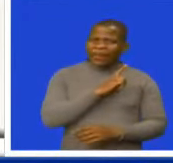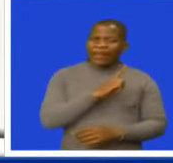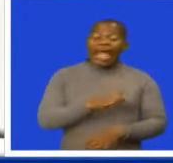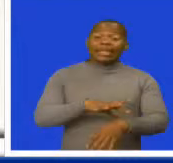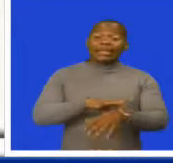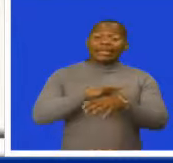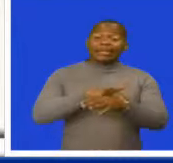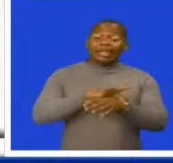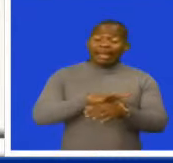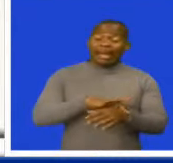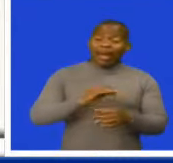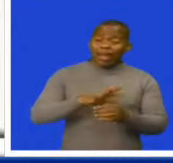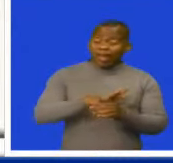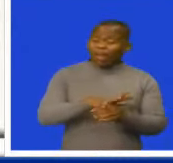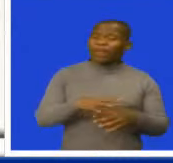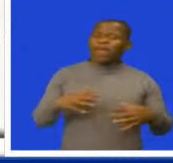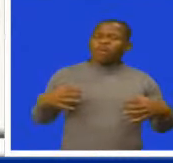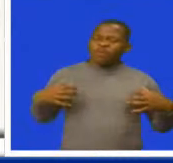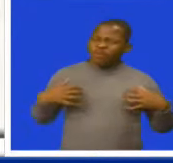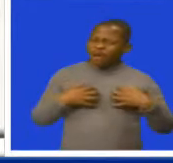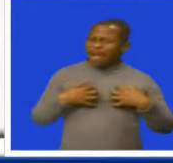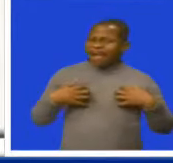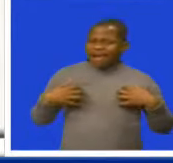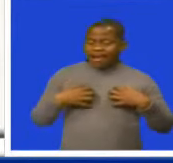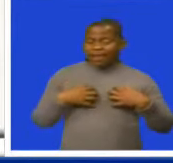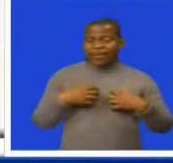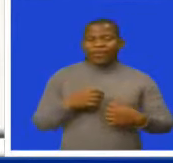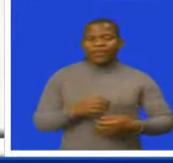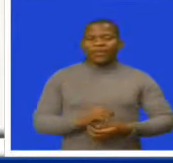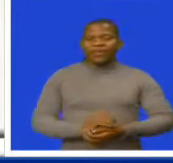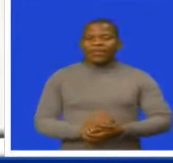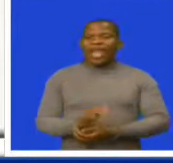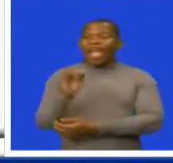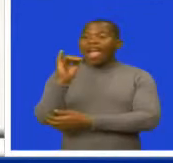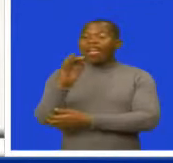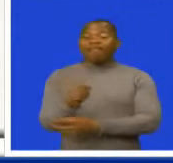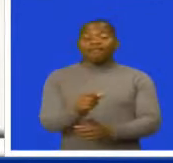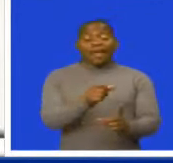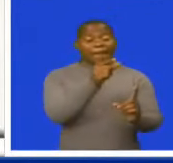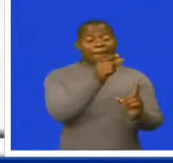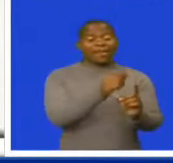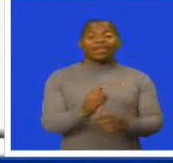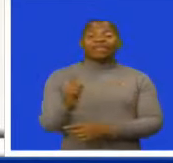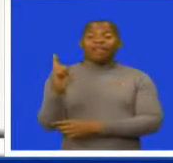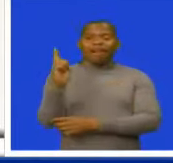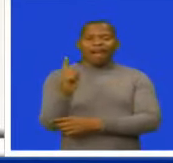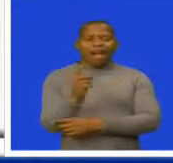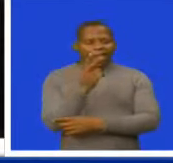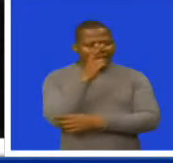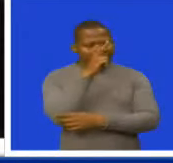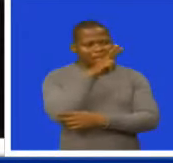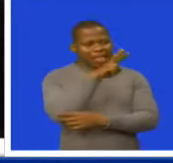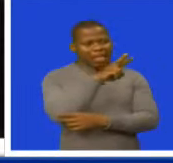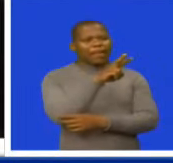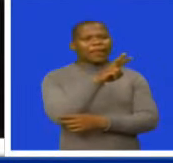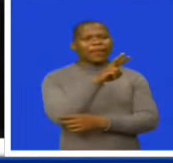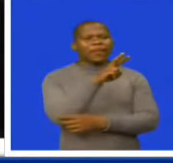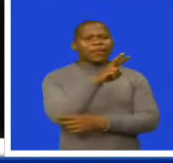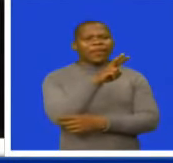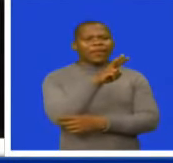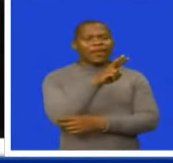umuntu eda kufuna afika abone la mnyango ukuthi lenzawo lenkulu vele iyakulandzela le